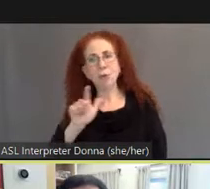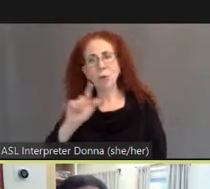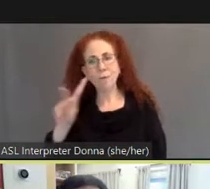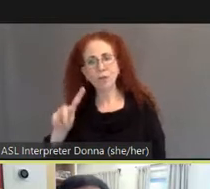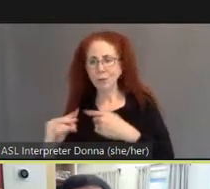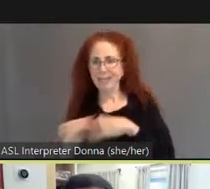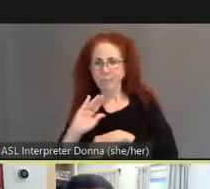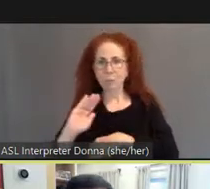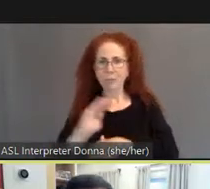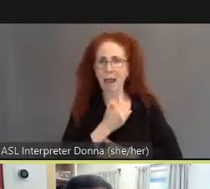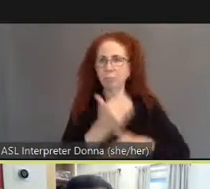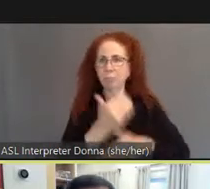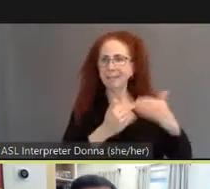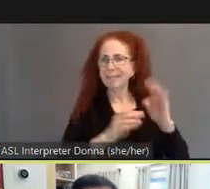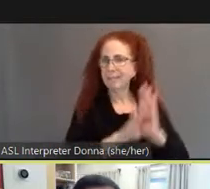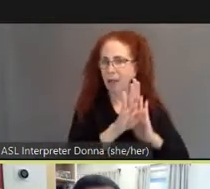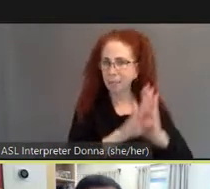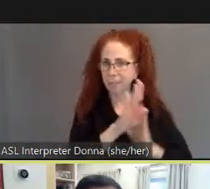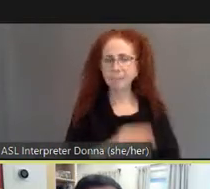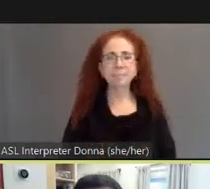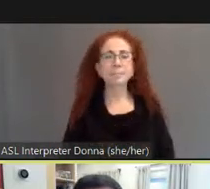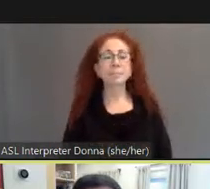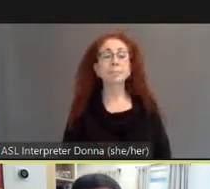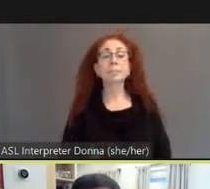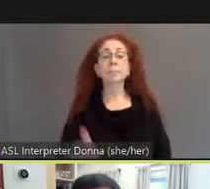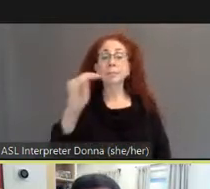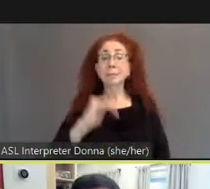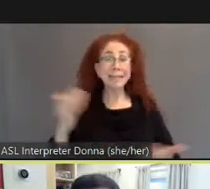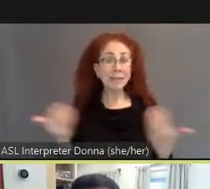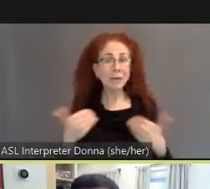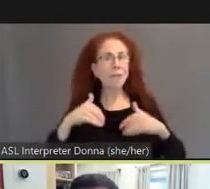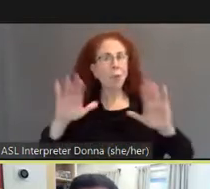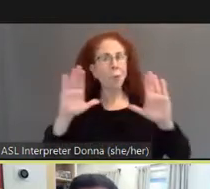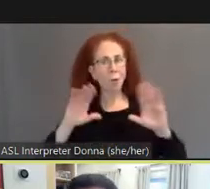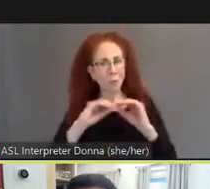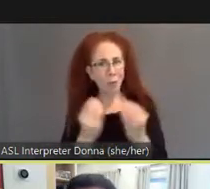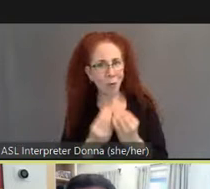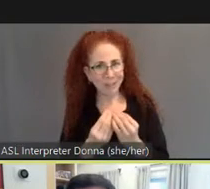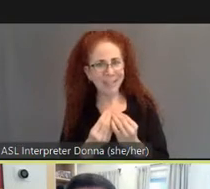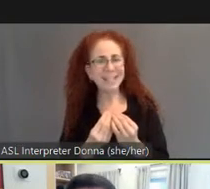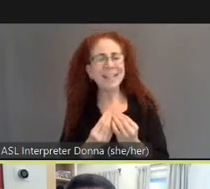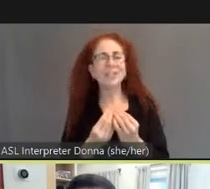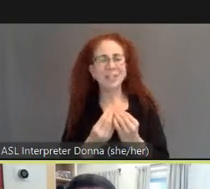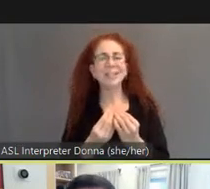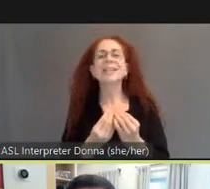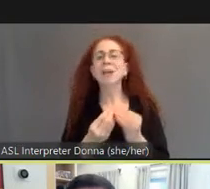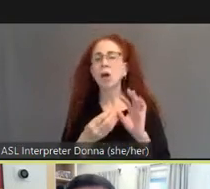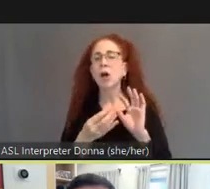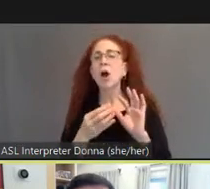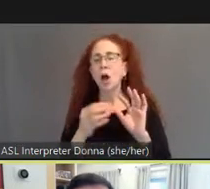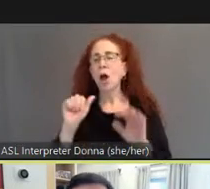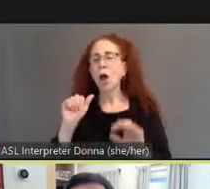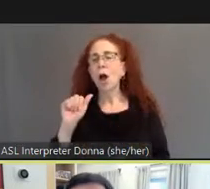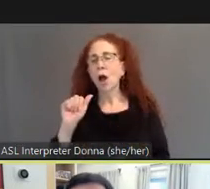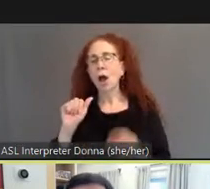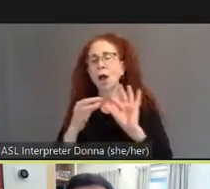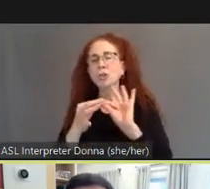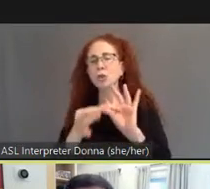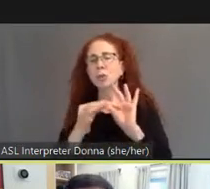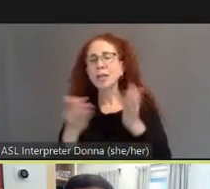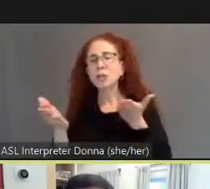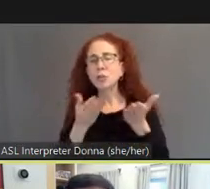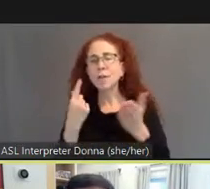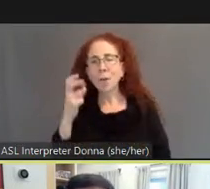development. And we also, here in Philadelphia, have a wonderful organization, Associated Services for the Blind. And I have had